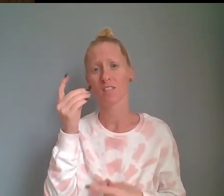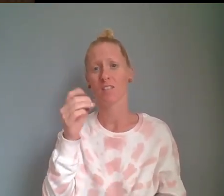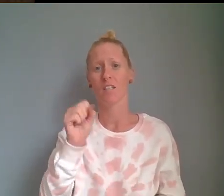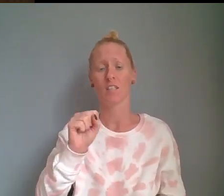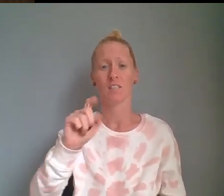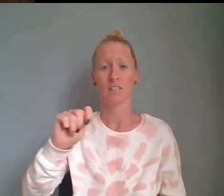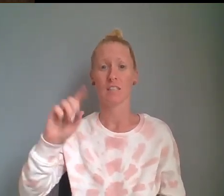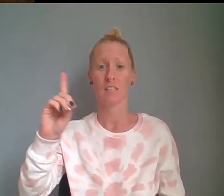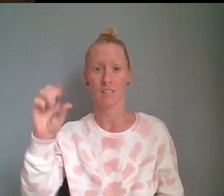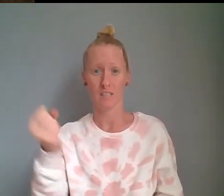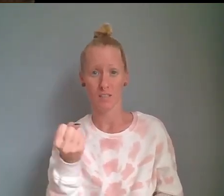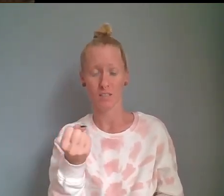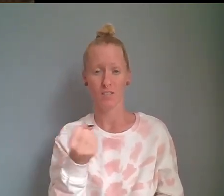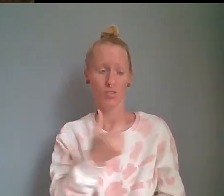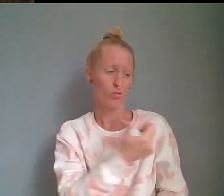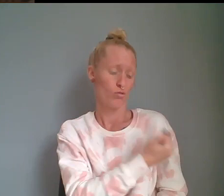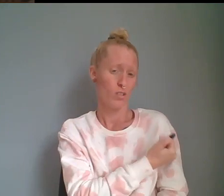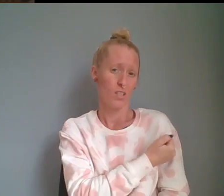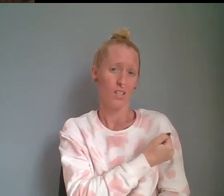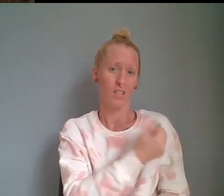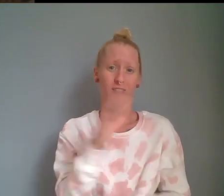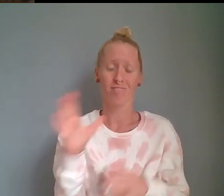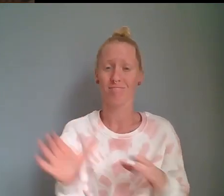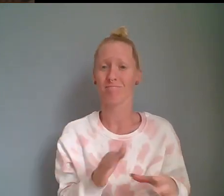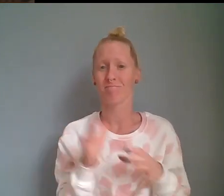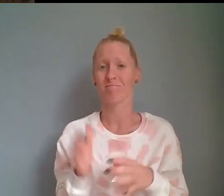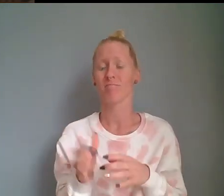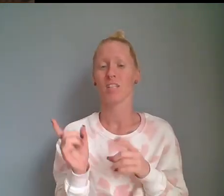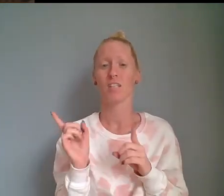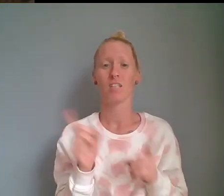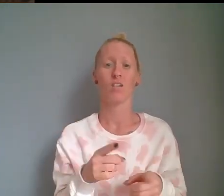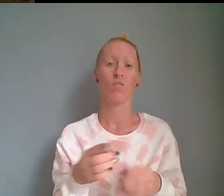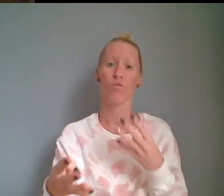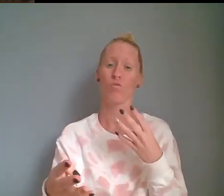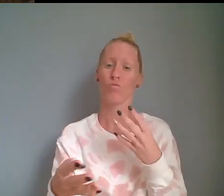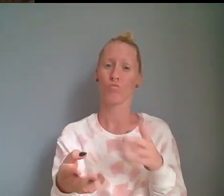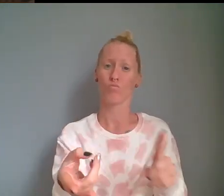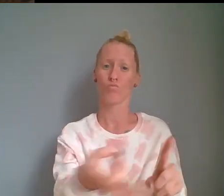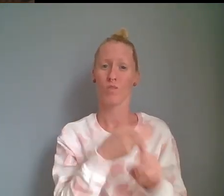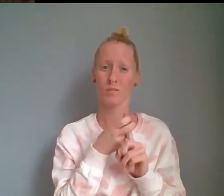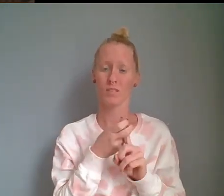activity. They can get themselves arrested. They can certainly send themselves and their family into